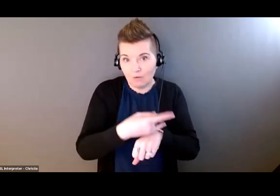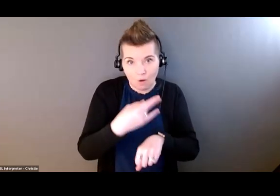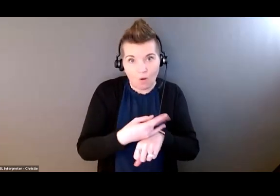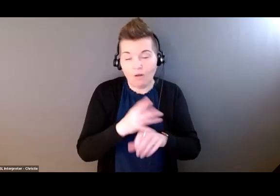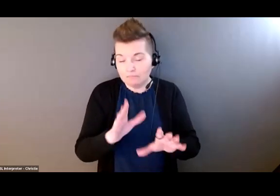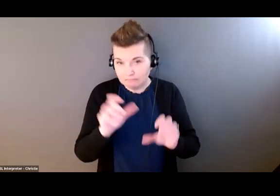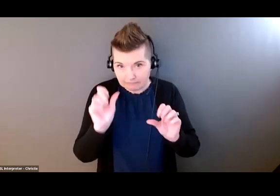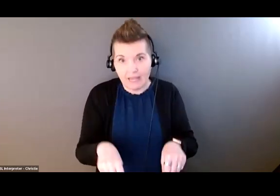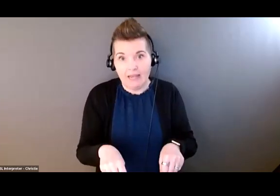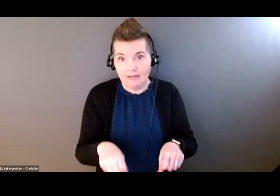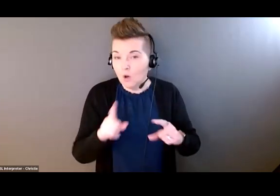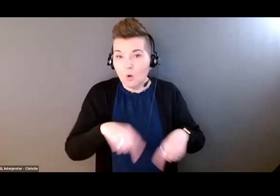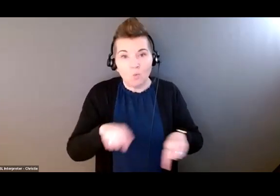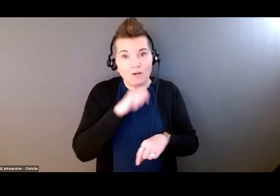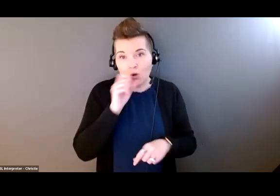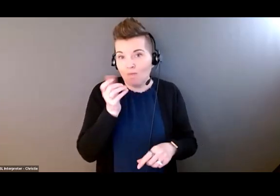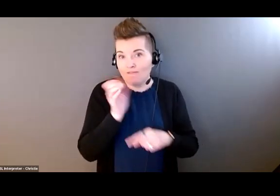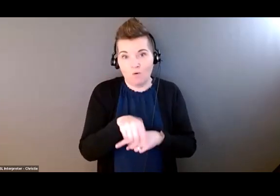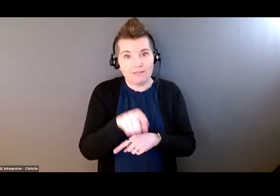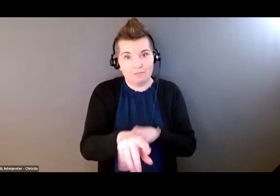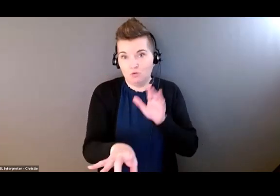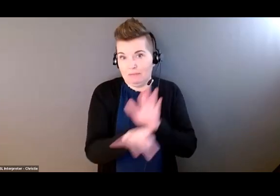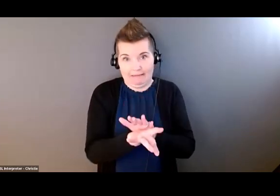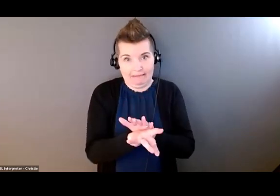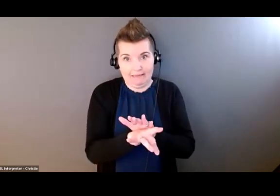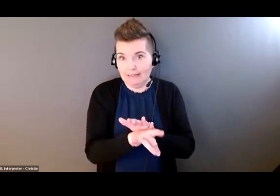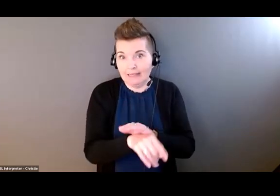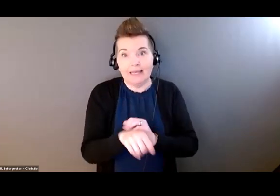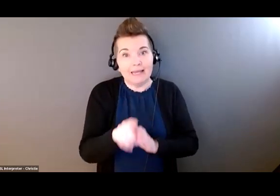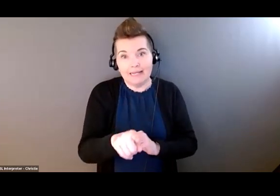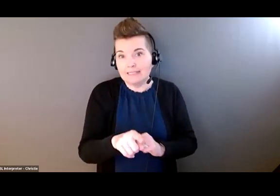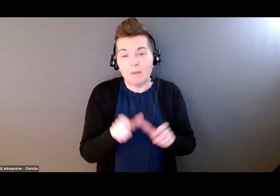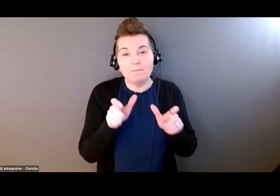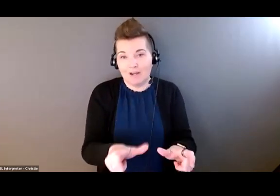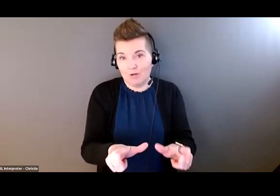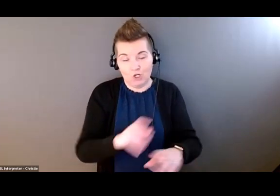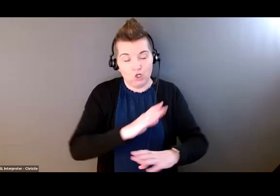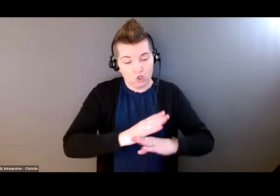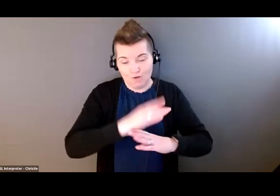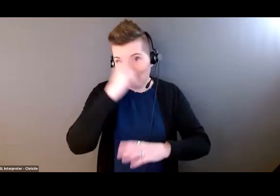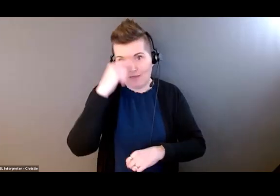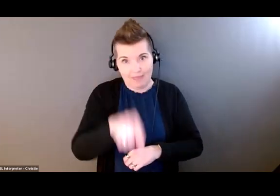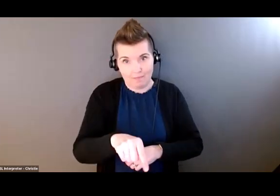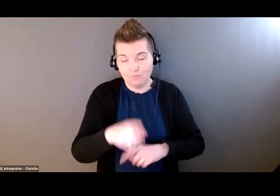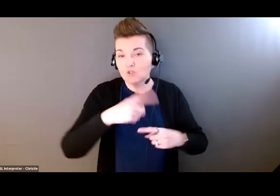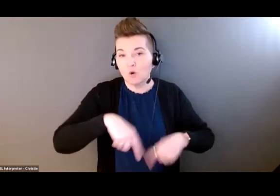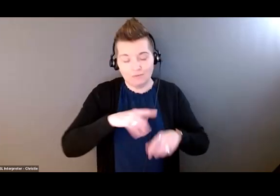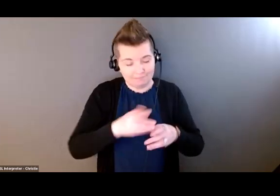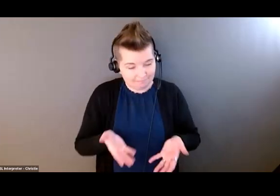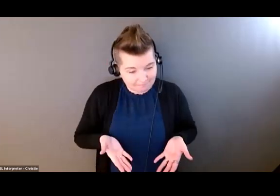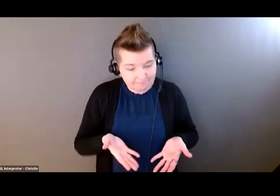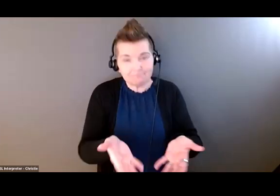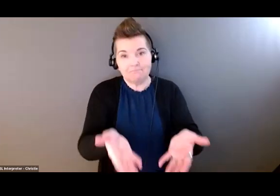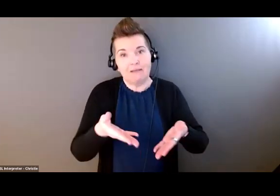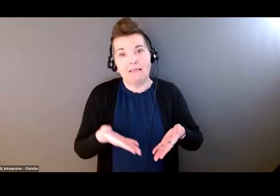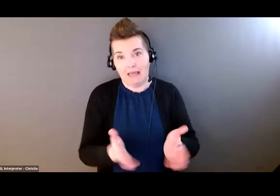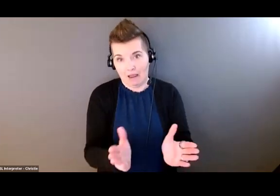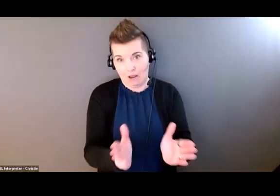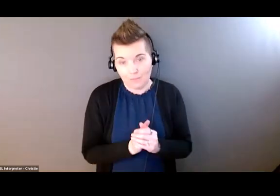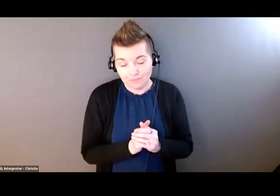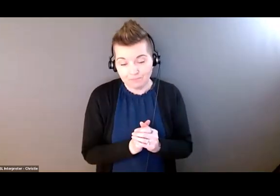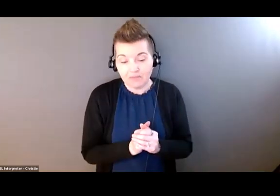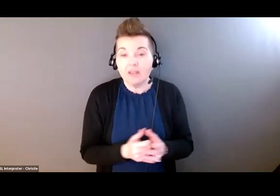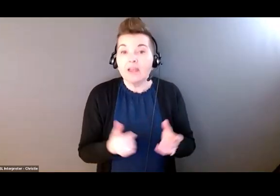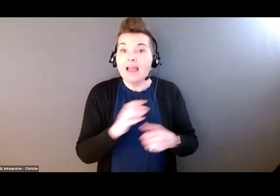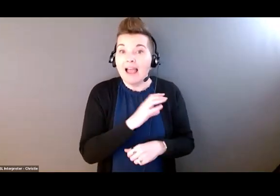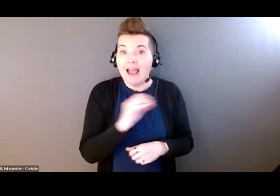substances safely. We don't make people choose between substance use and palliative care. It's an unrealistic barrier, and